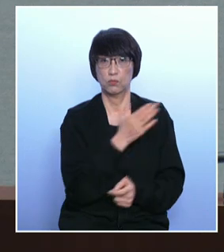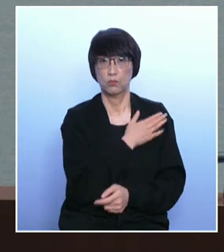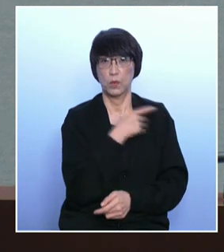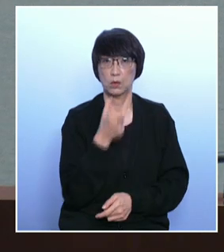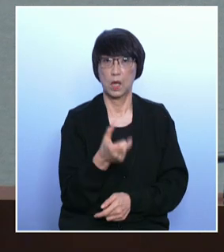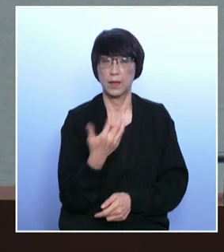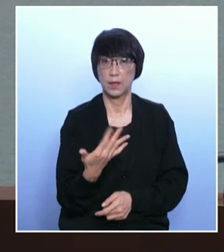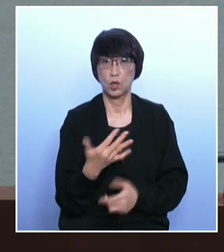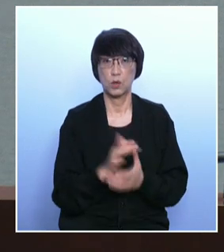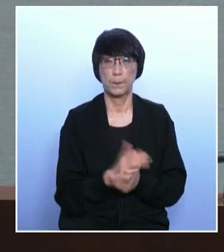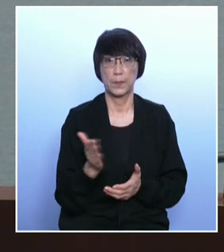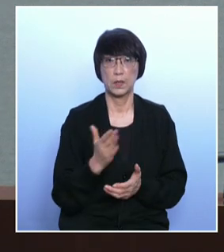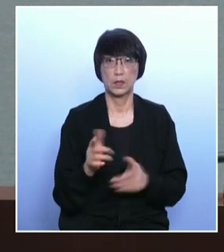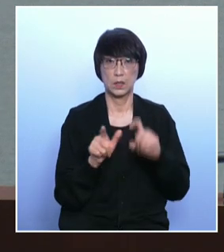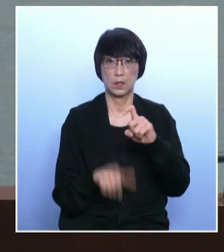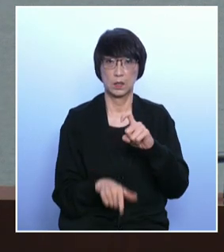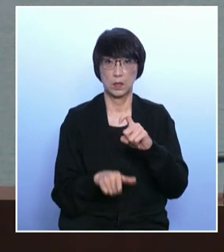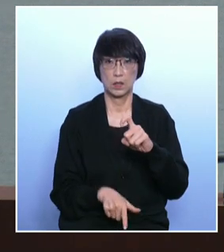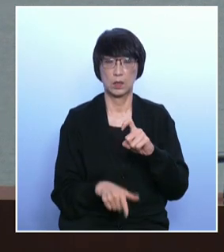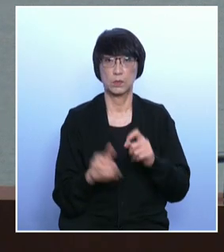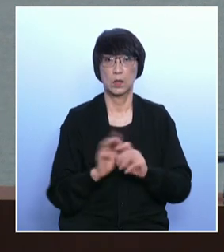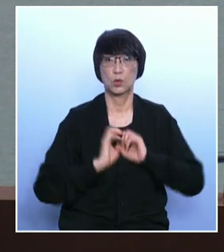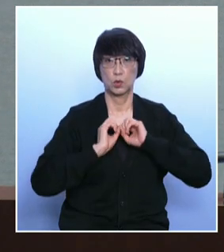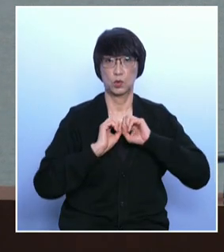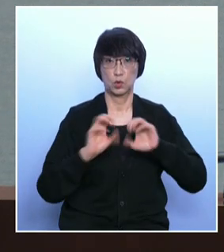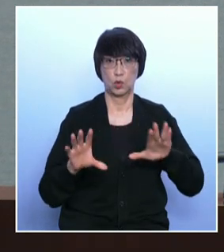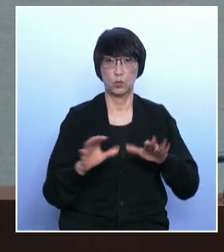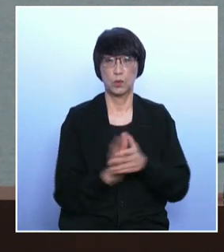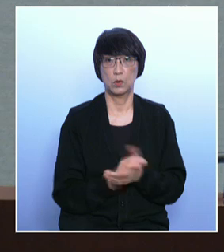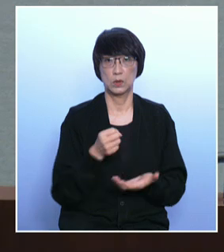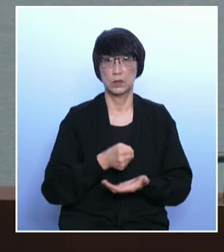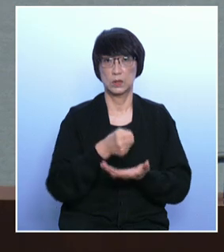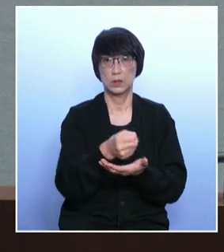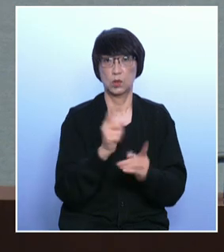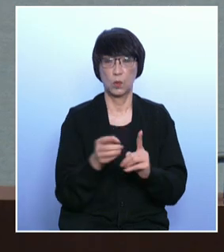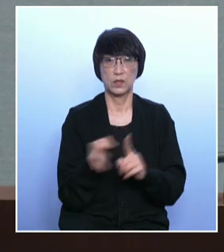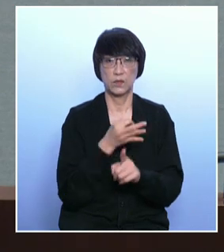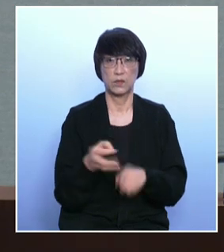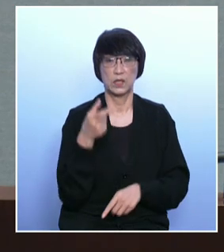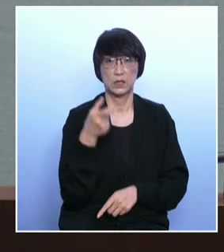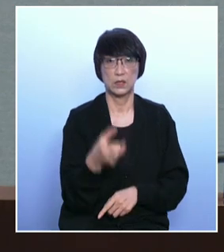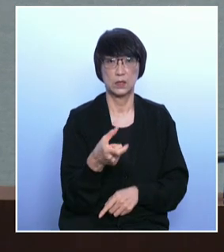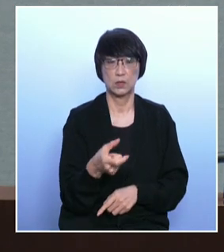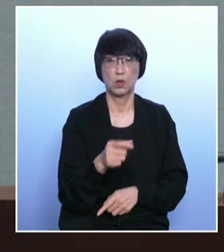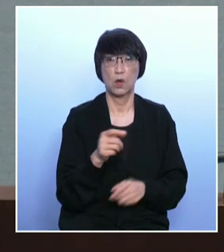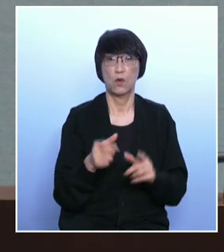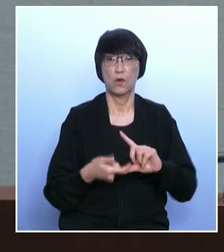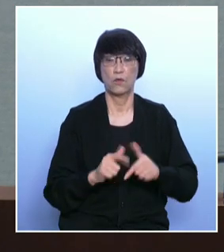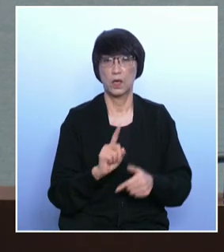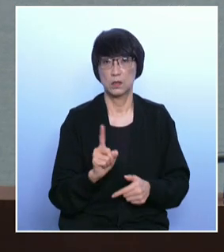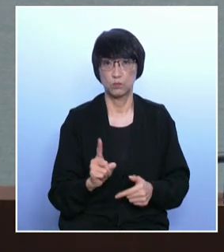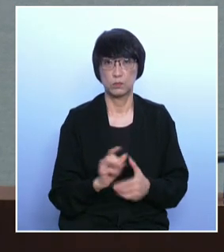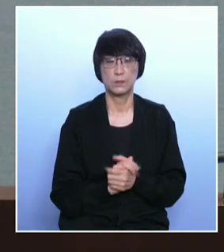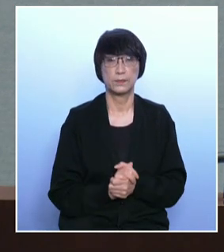the affordability of the public. In September this year, we will announce the price levels of